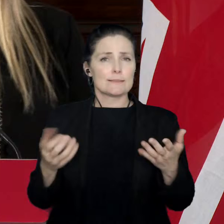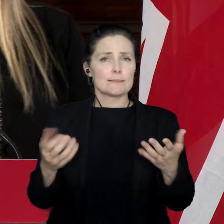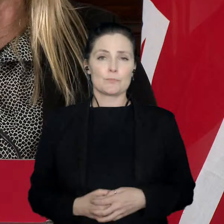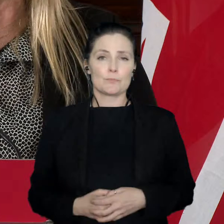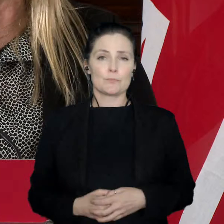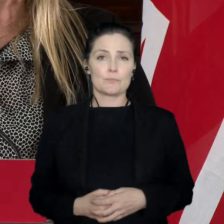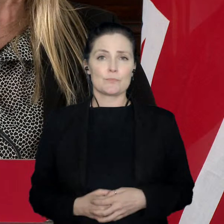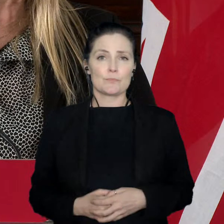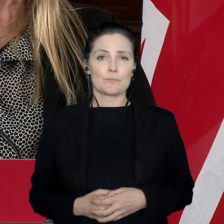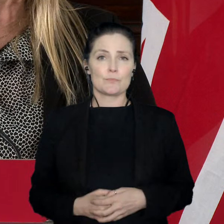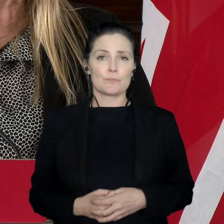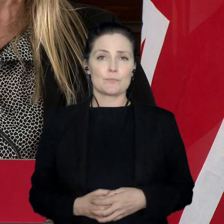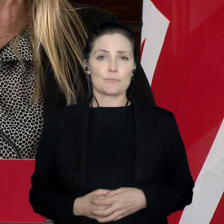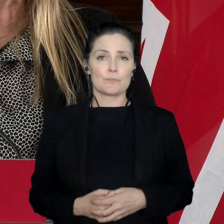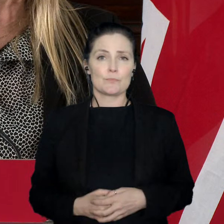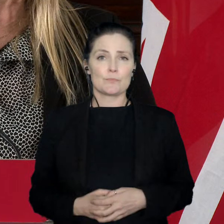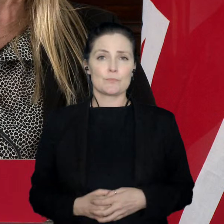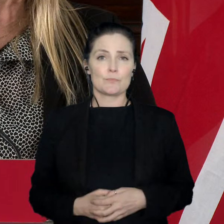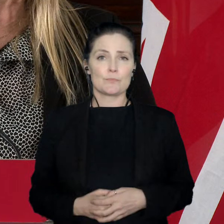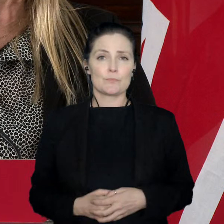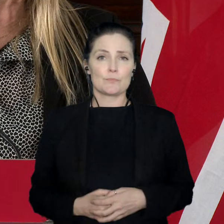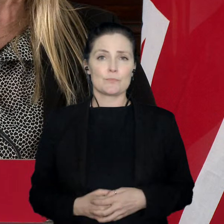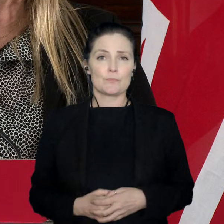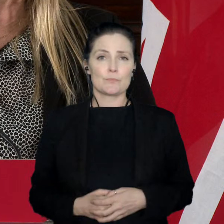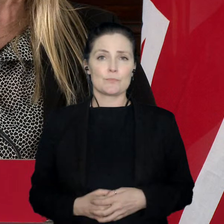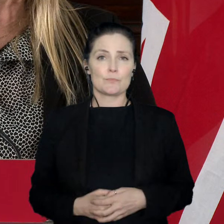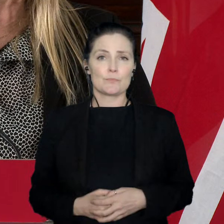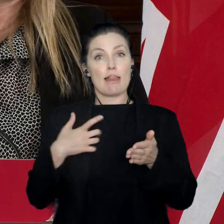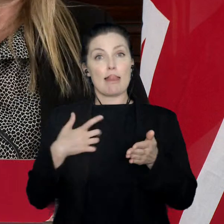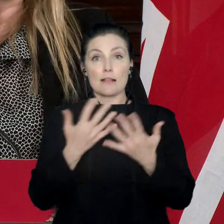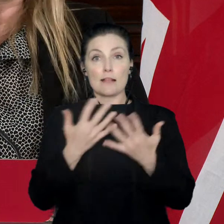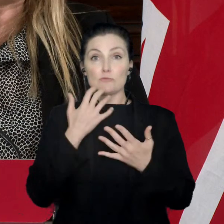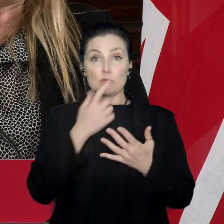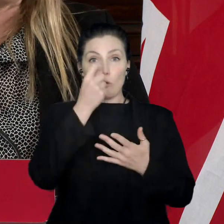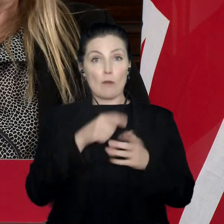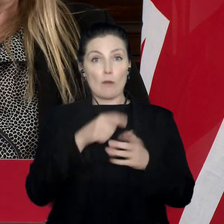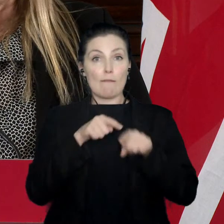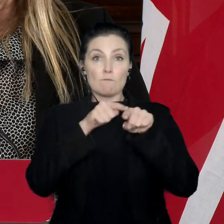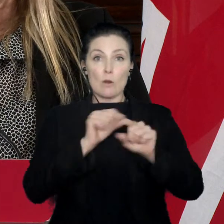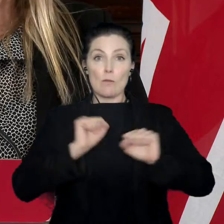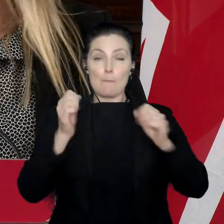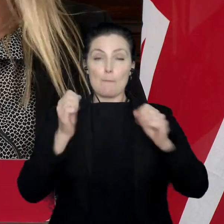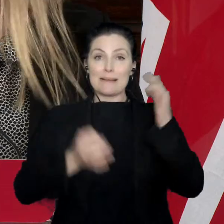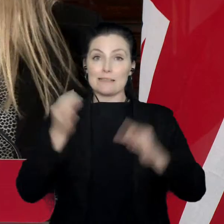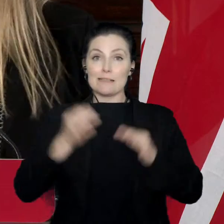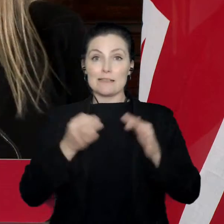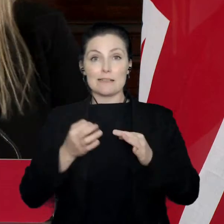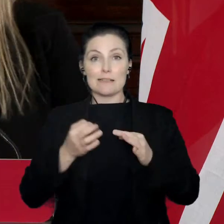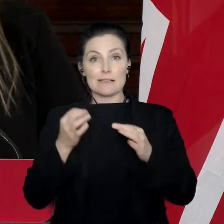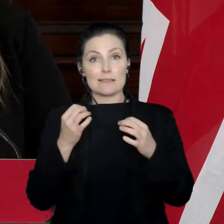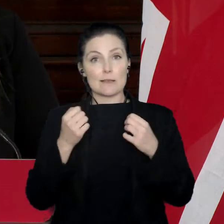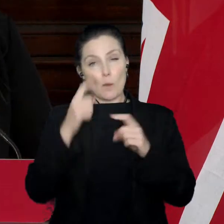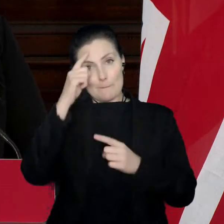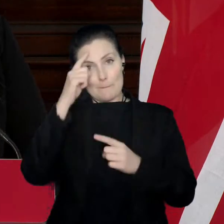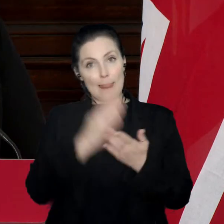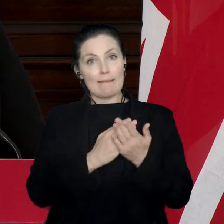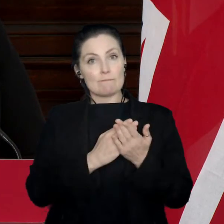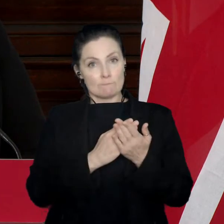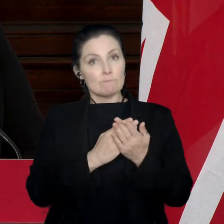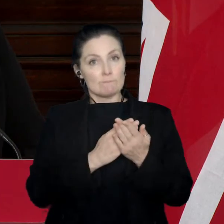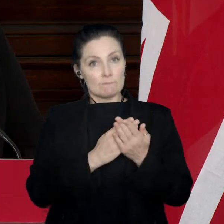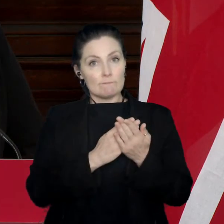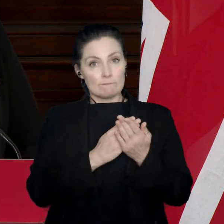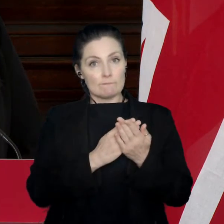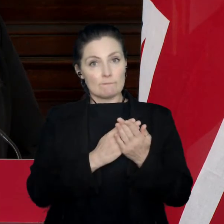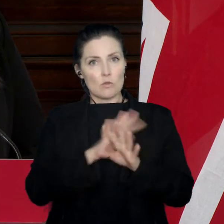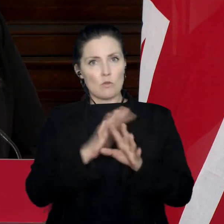vote according to their political persuasion, rather than out of fear for their future here. It